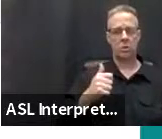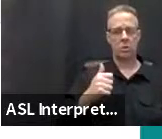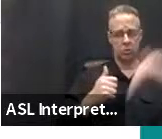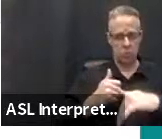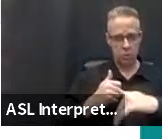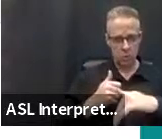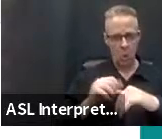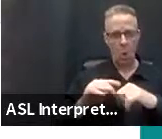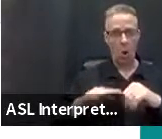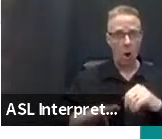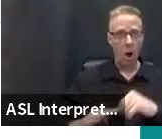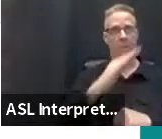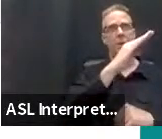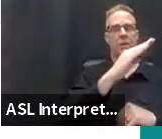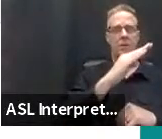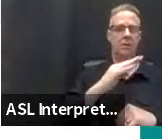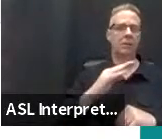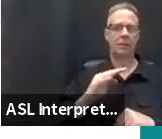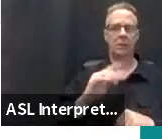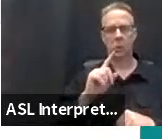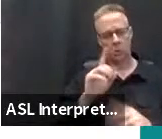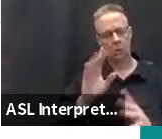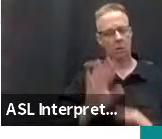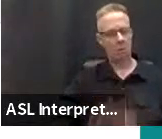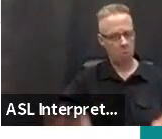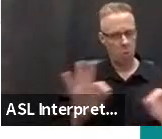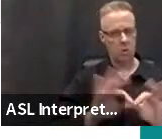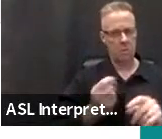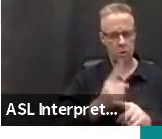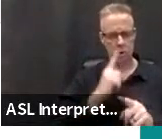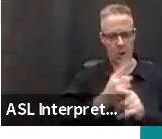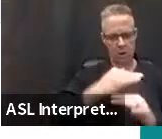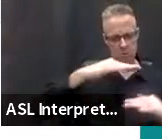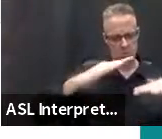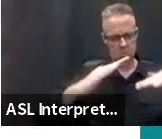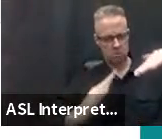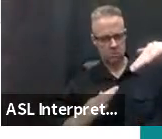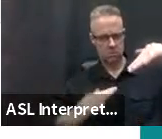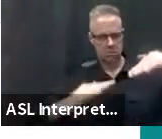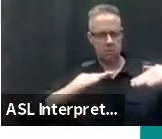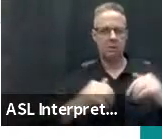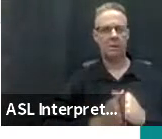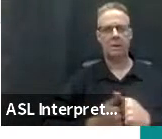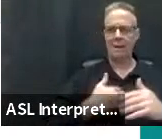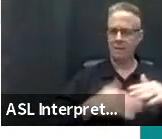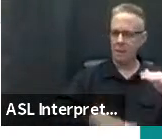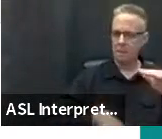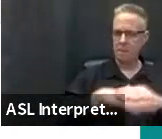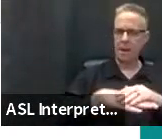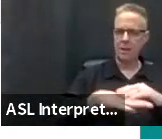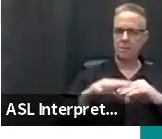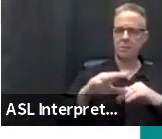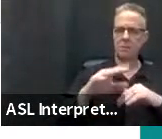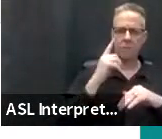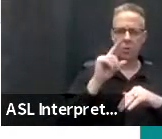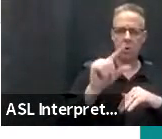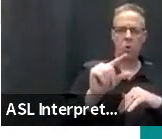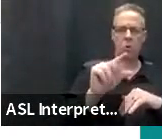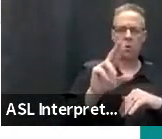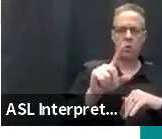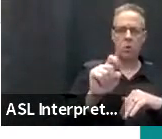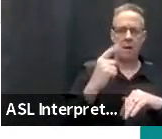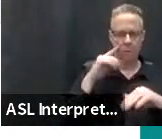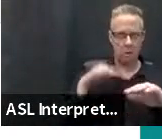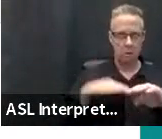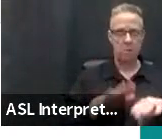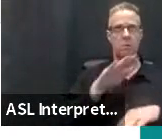or ascending is really important. There are maximum grades for the highway. There are maximum